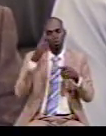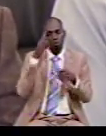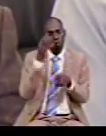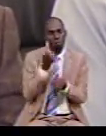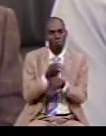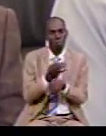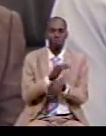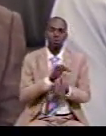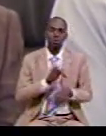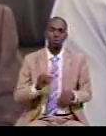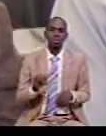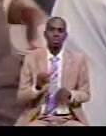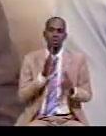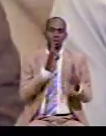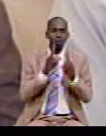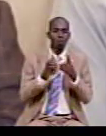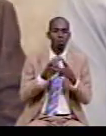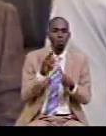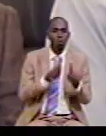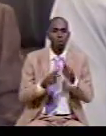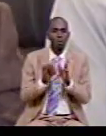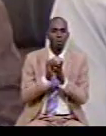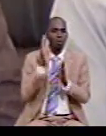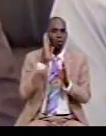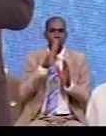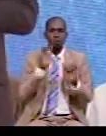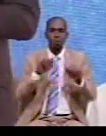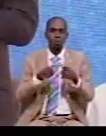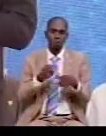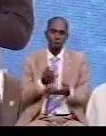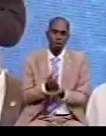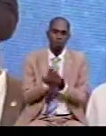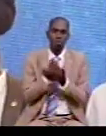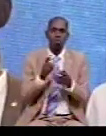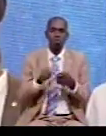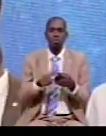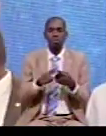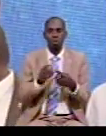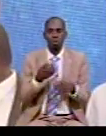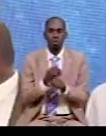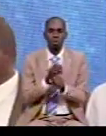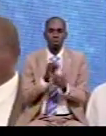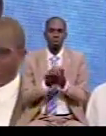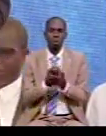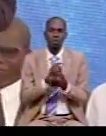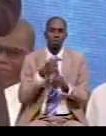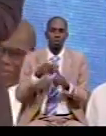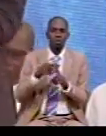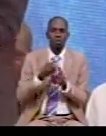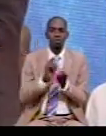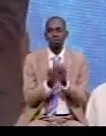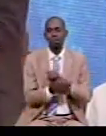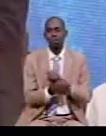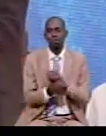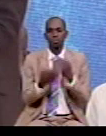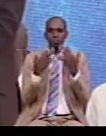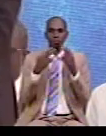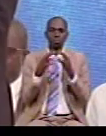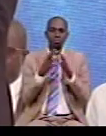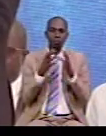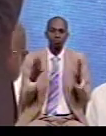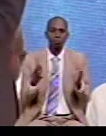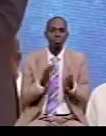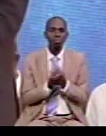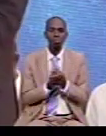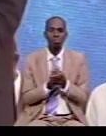change. Okay, thank you very much. Time is not on our side, but I believe that this